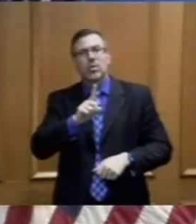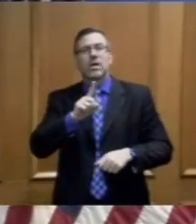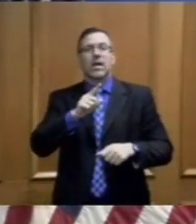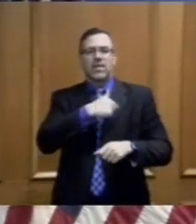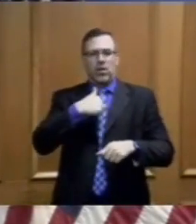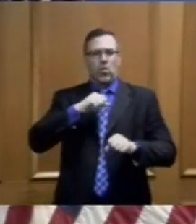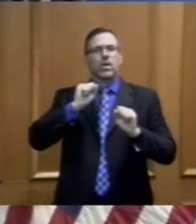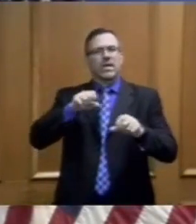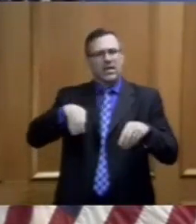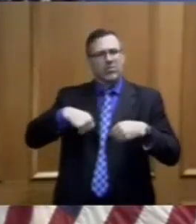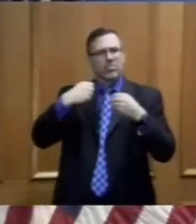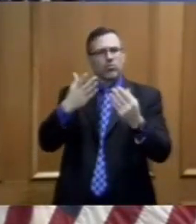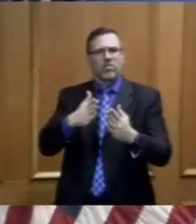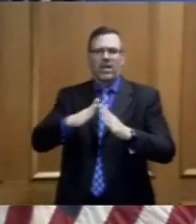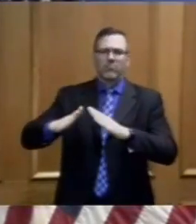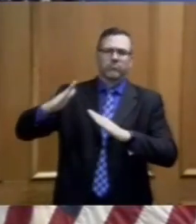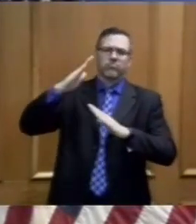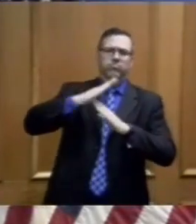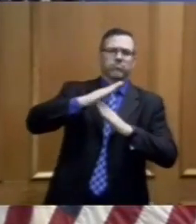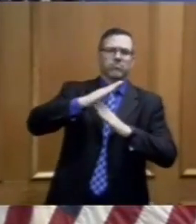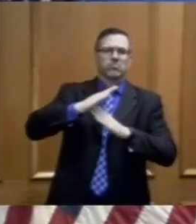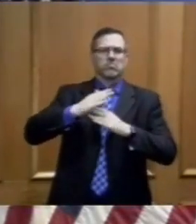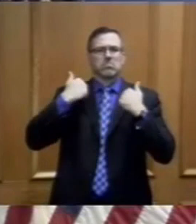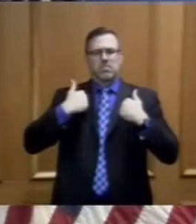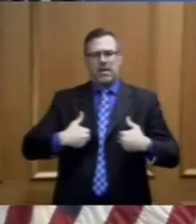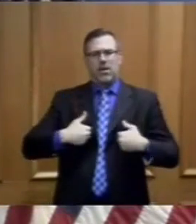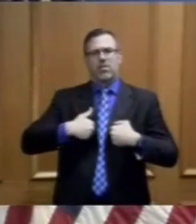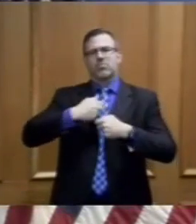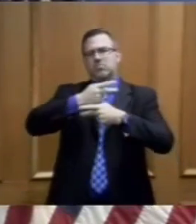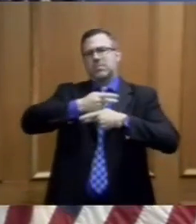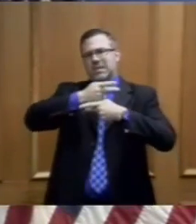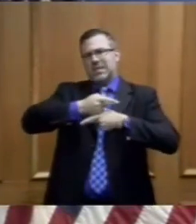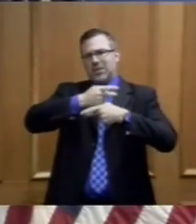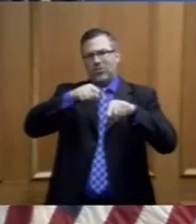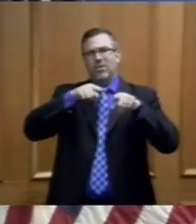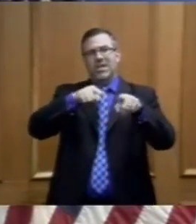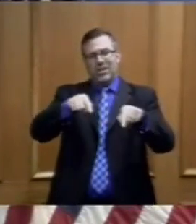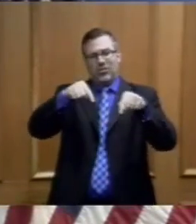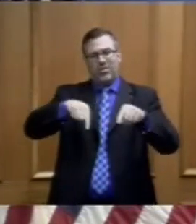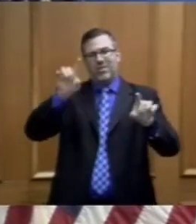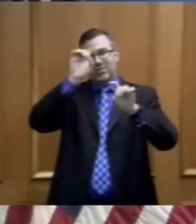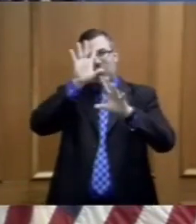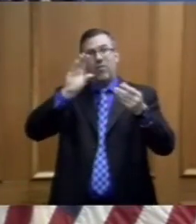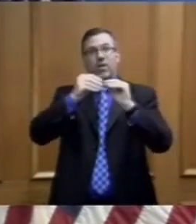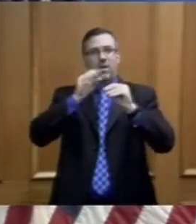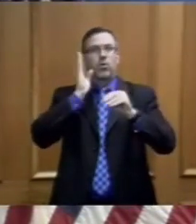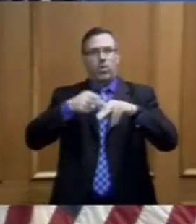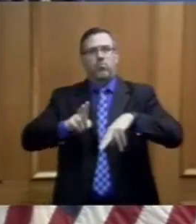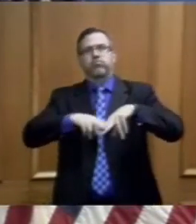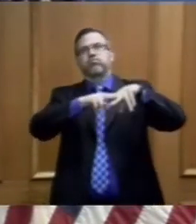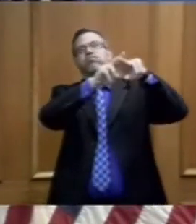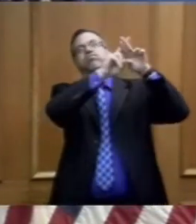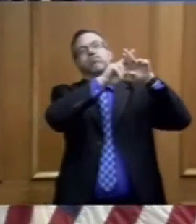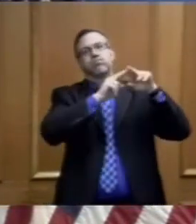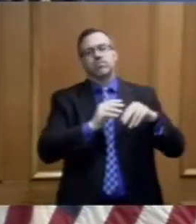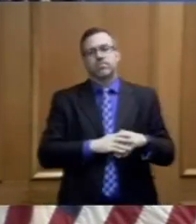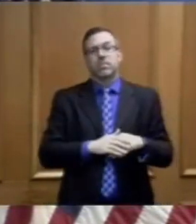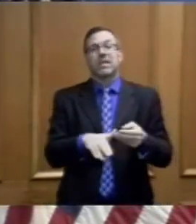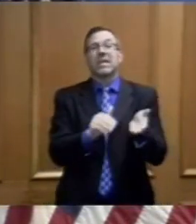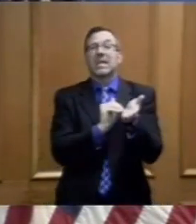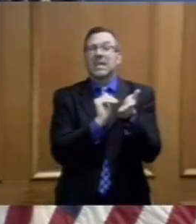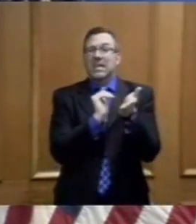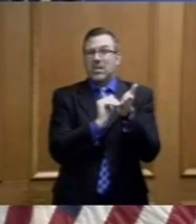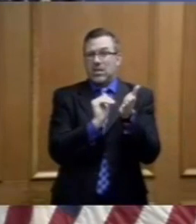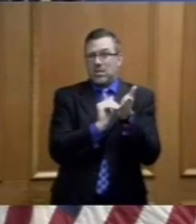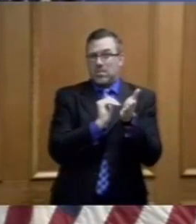deliver the utmost quality care in the midst of a potential surge. In Memphis, the Corps will